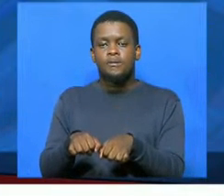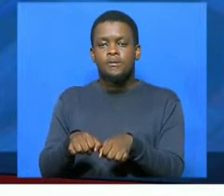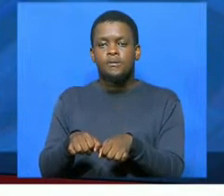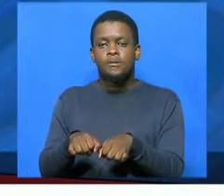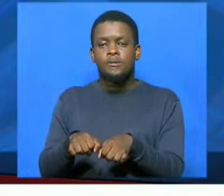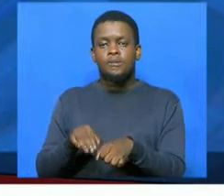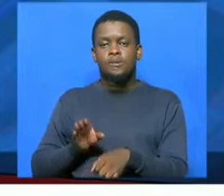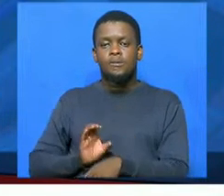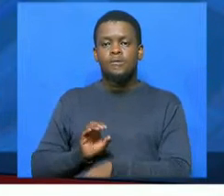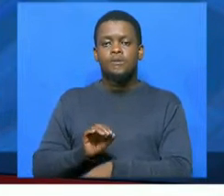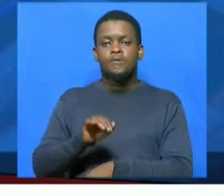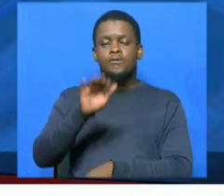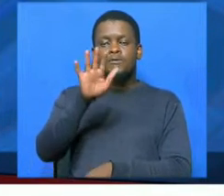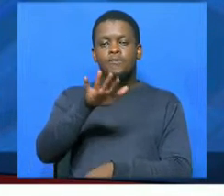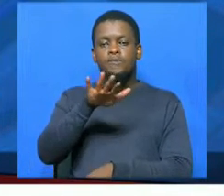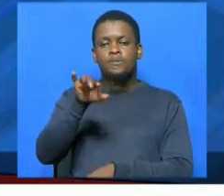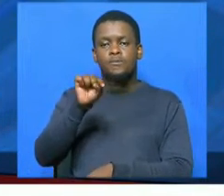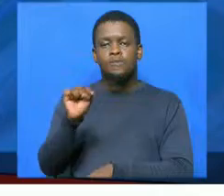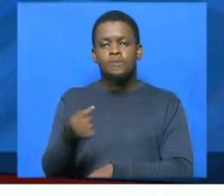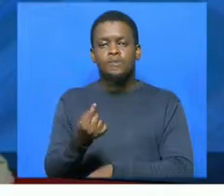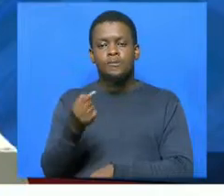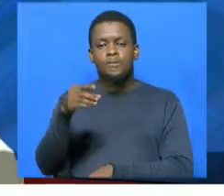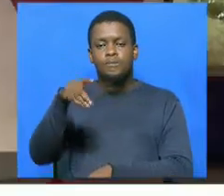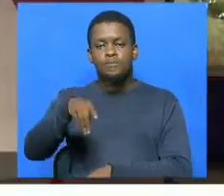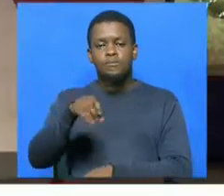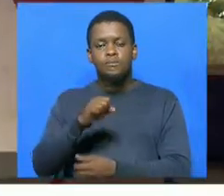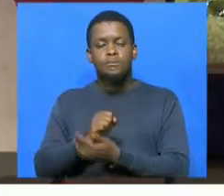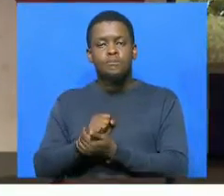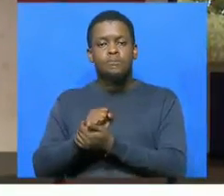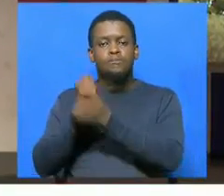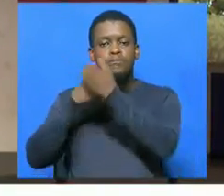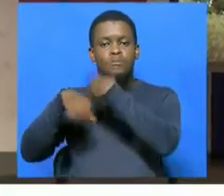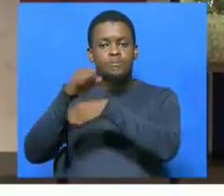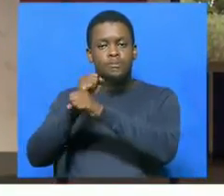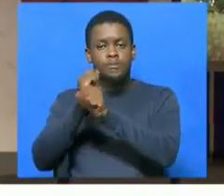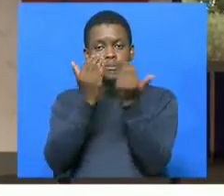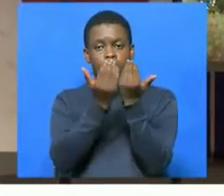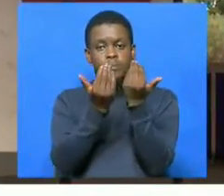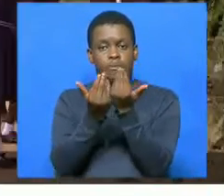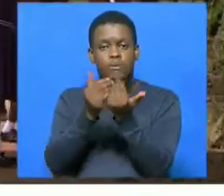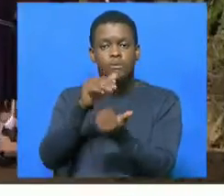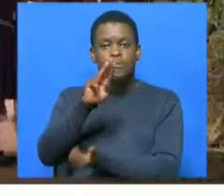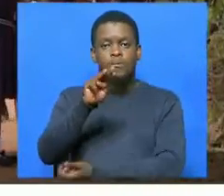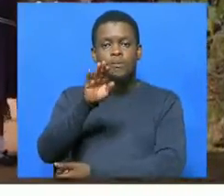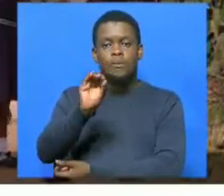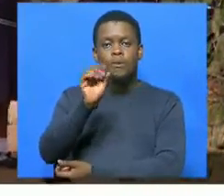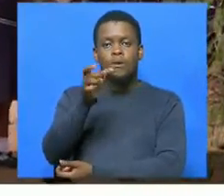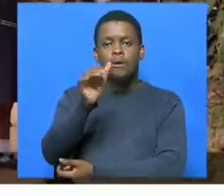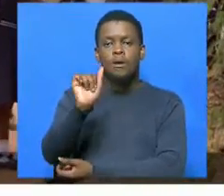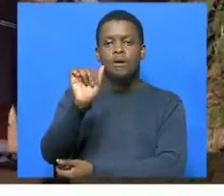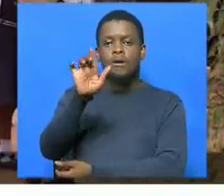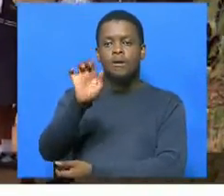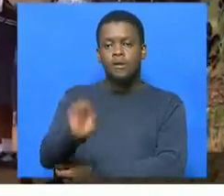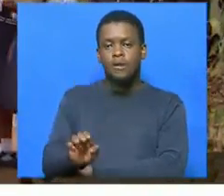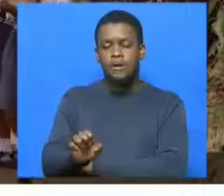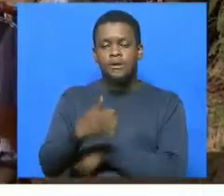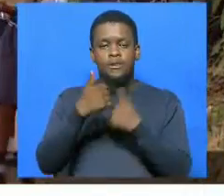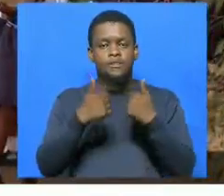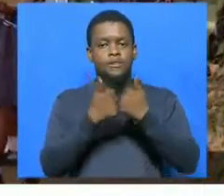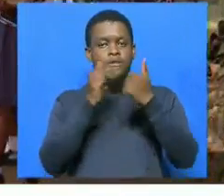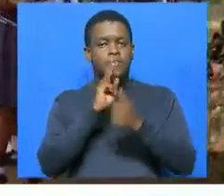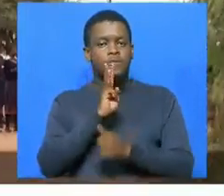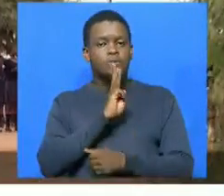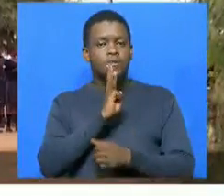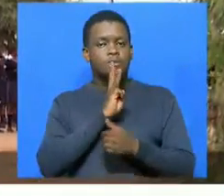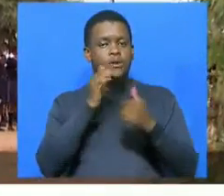pula. Makharebe Nkwani with the report. For years, Mogale Junior School has struggled with inconsistent access to water,